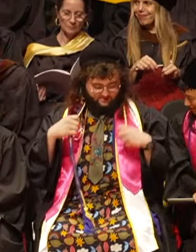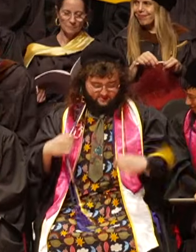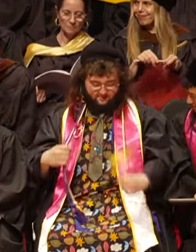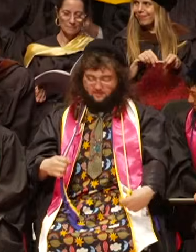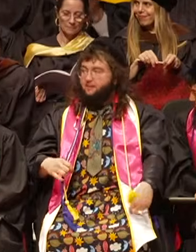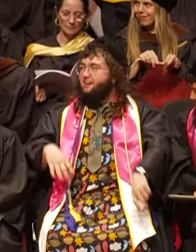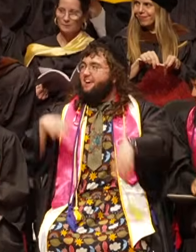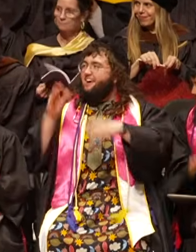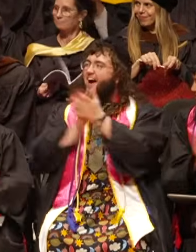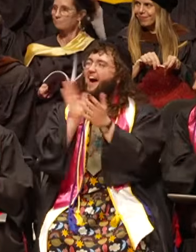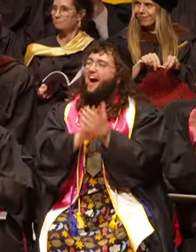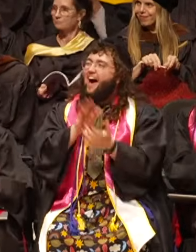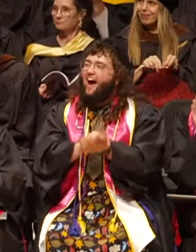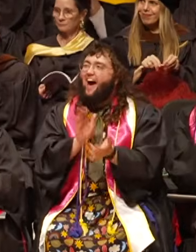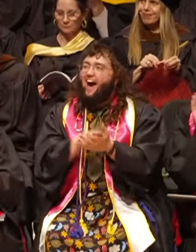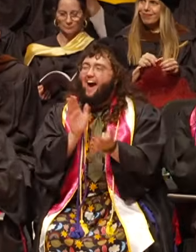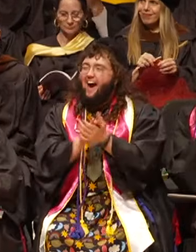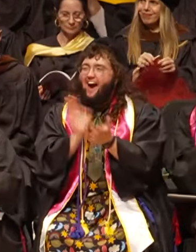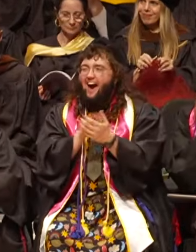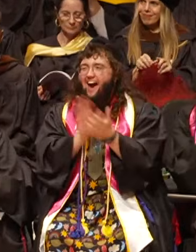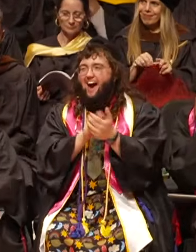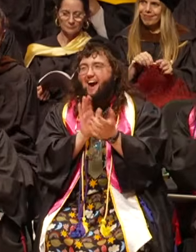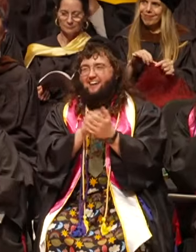Duncan Kelly, summa cum laude.